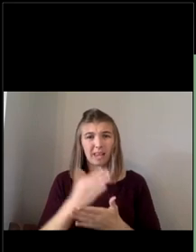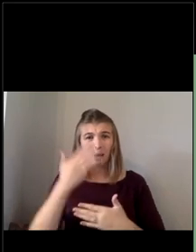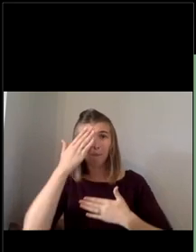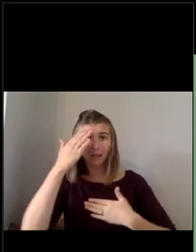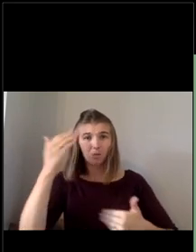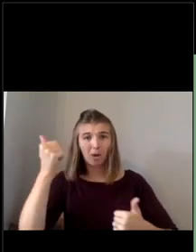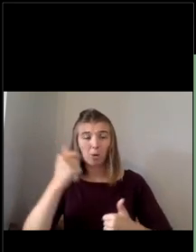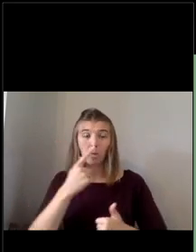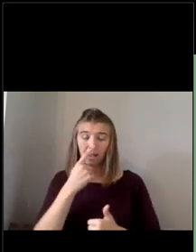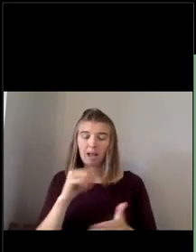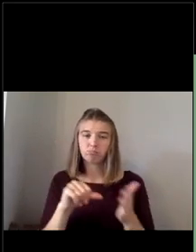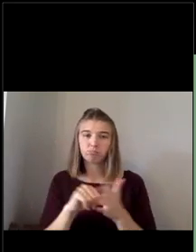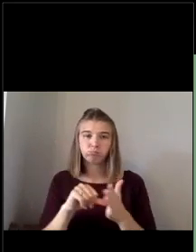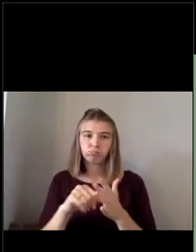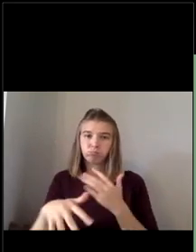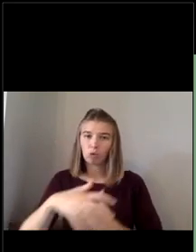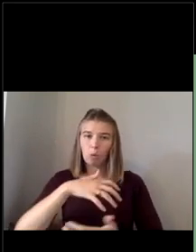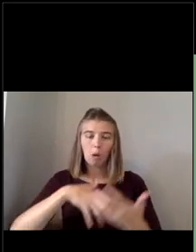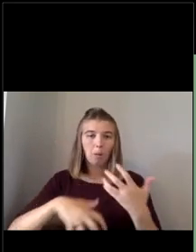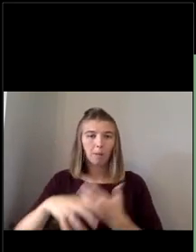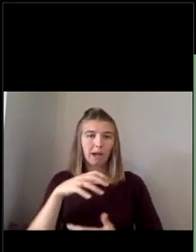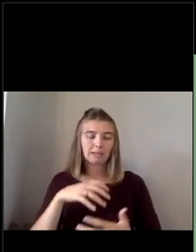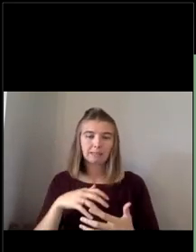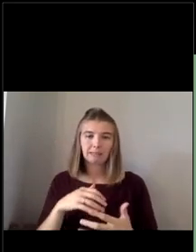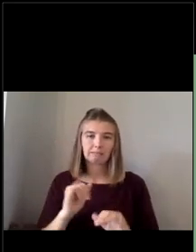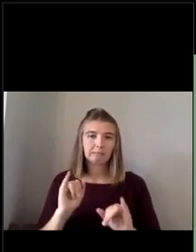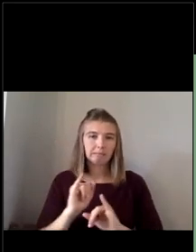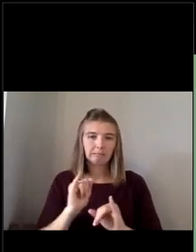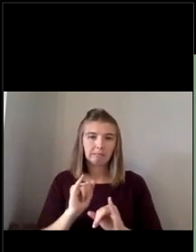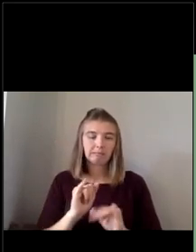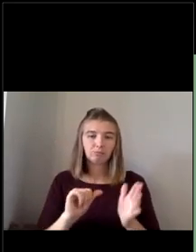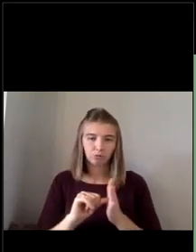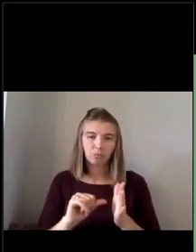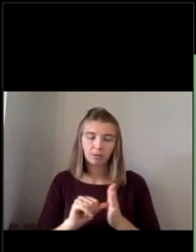health complications as well, if not dealt with.